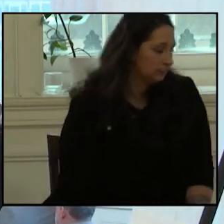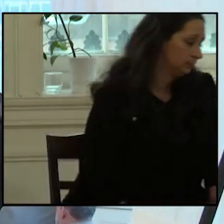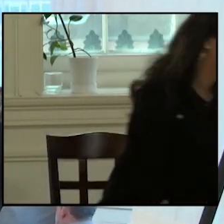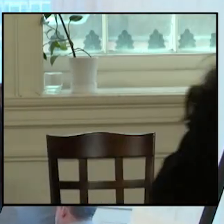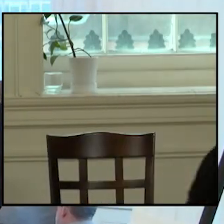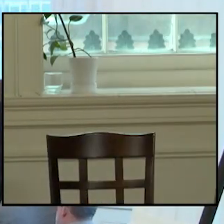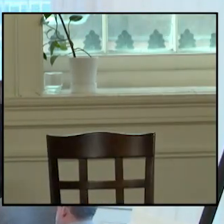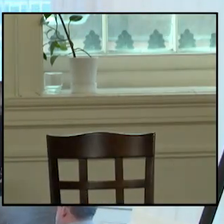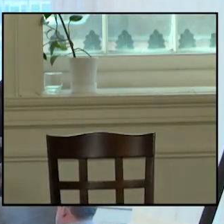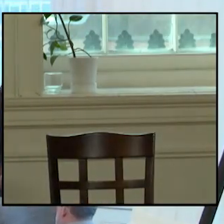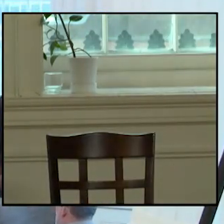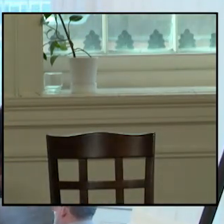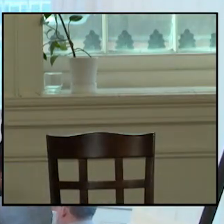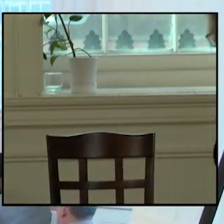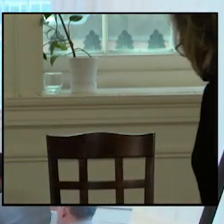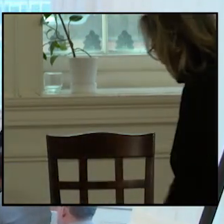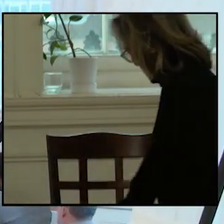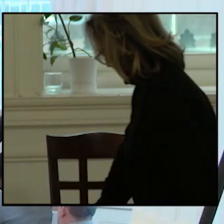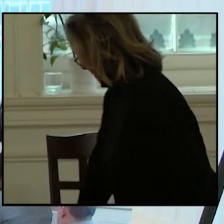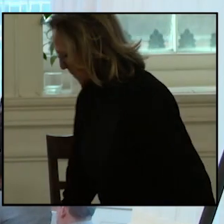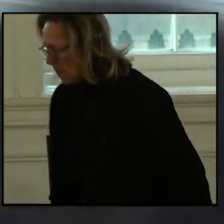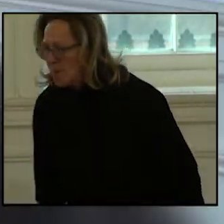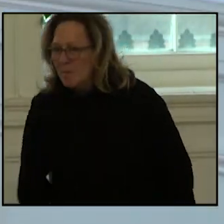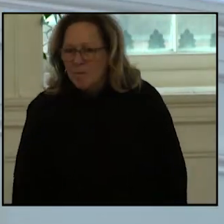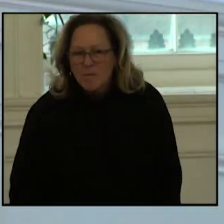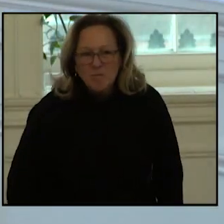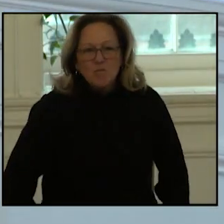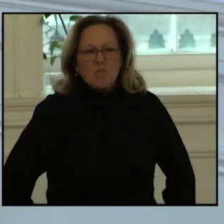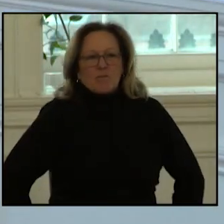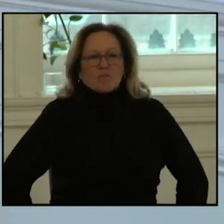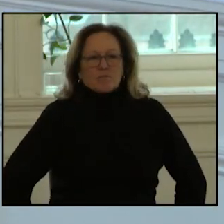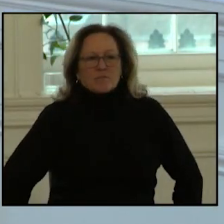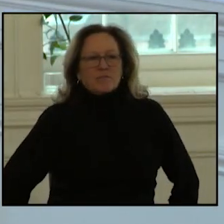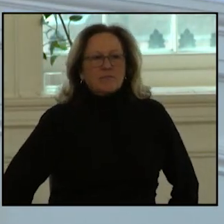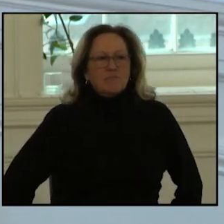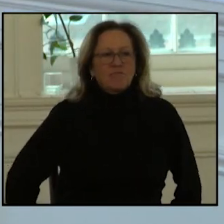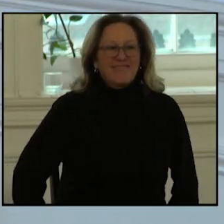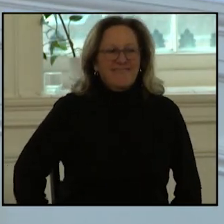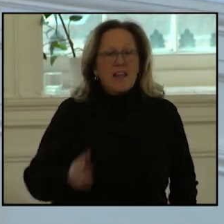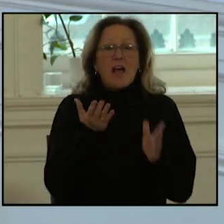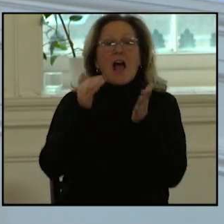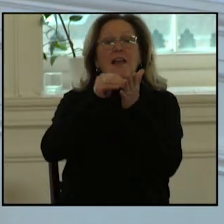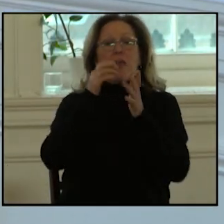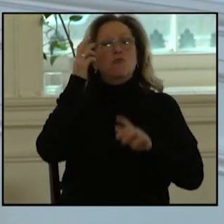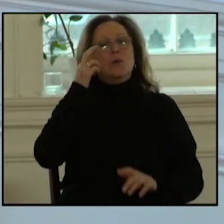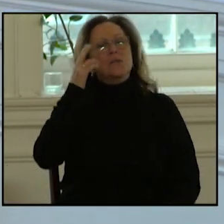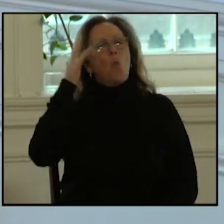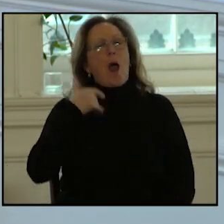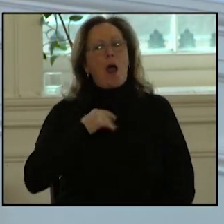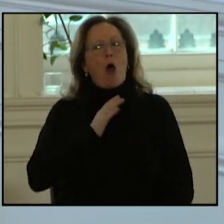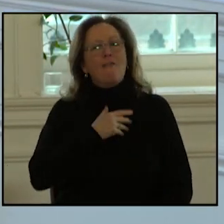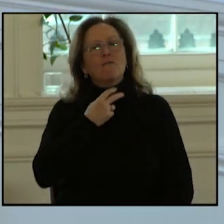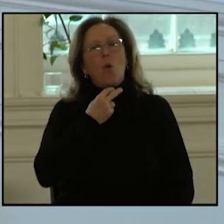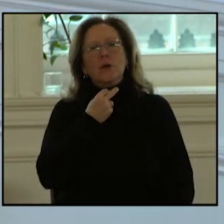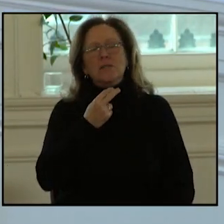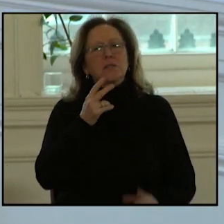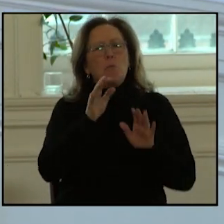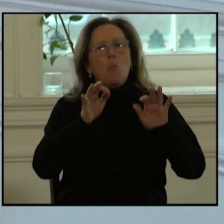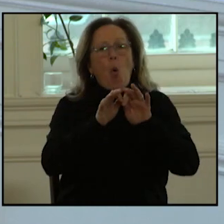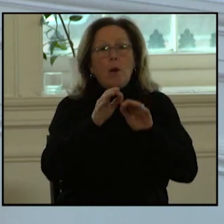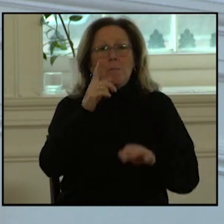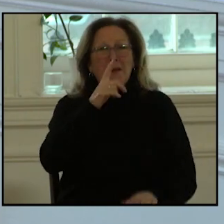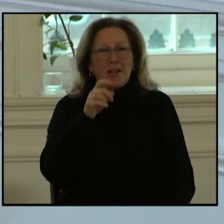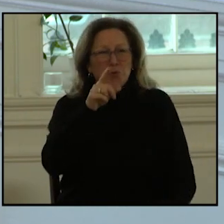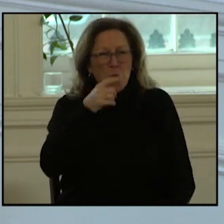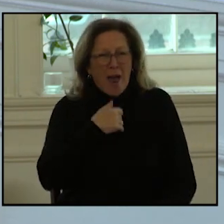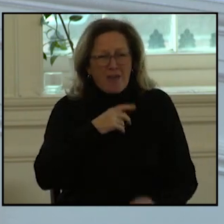Now, again, the reason why our voices is so important is because you get a different perspective. History will have you